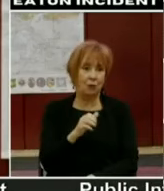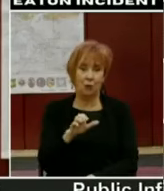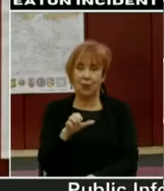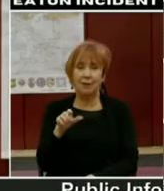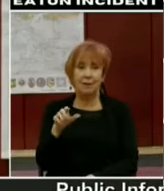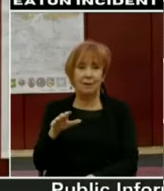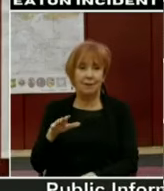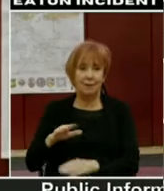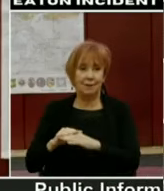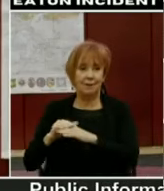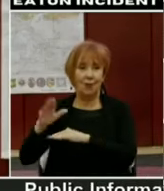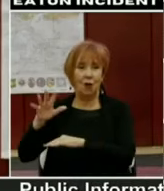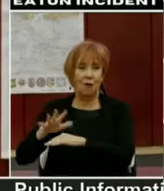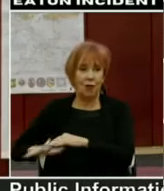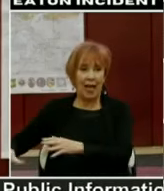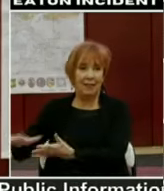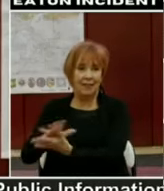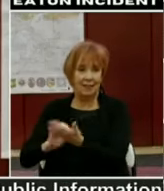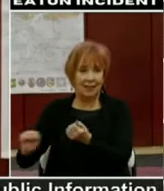damaged area, please.